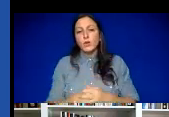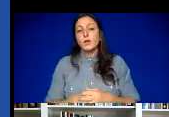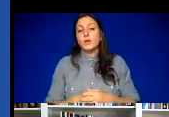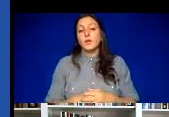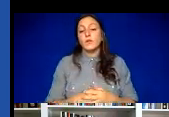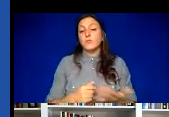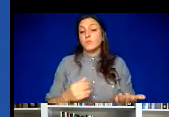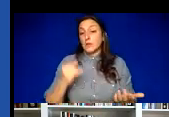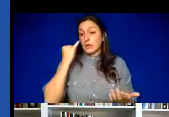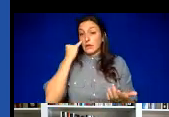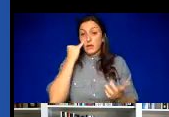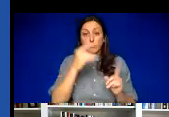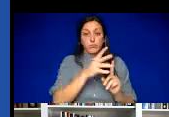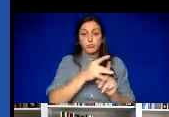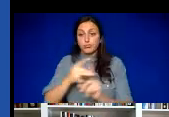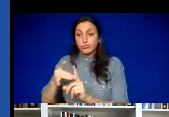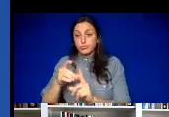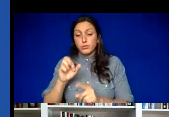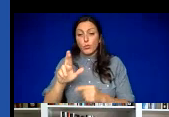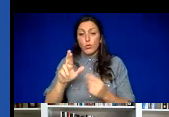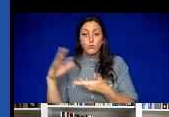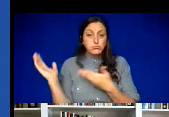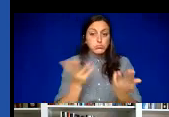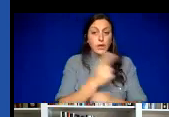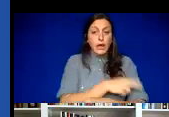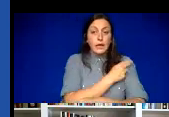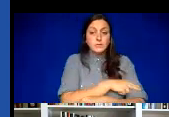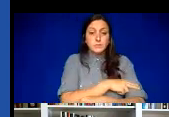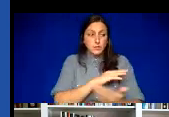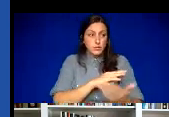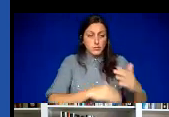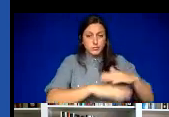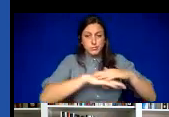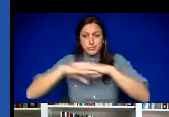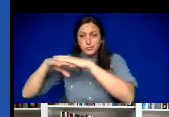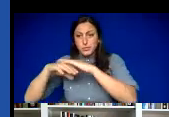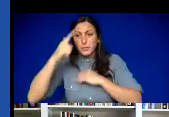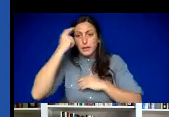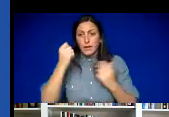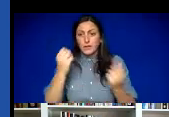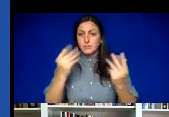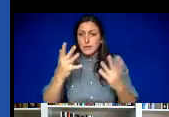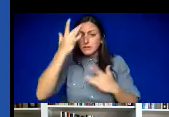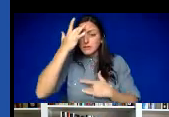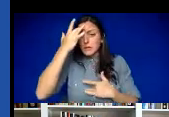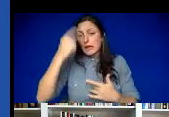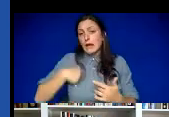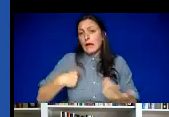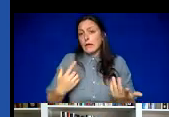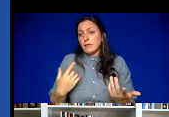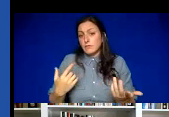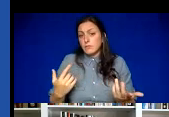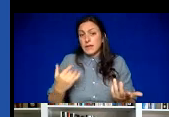if cases and hospitals became full because of cases and there was risk